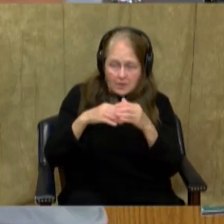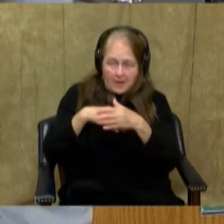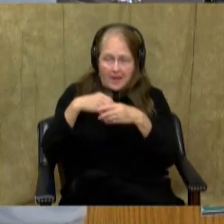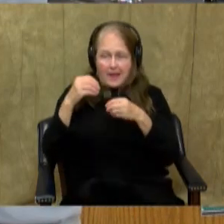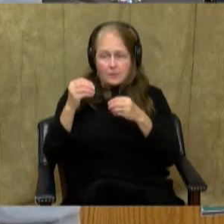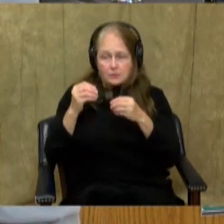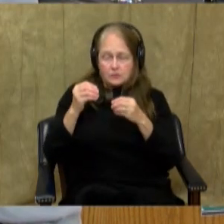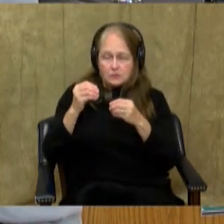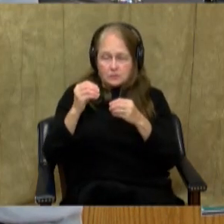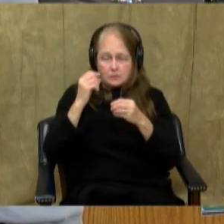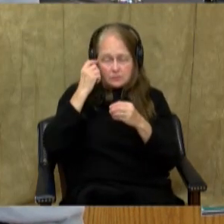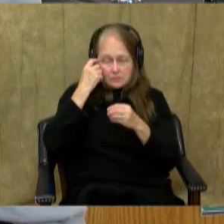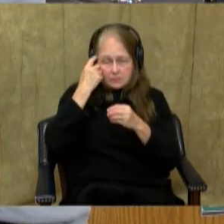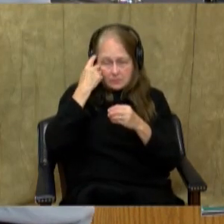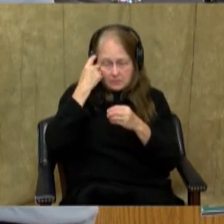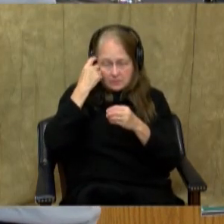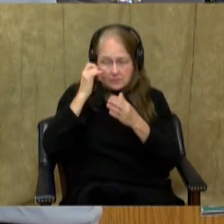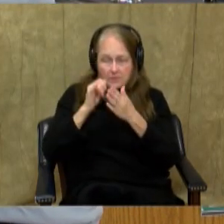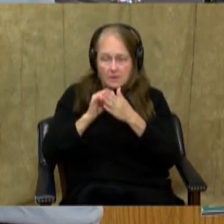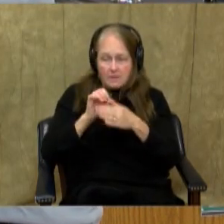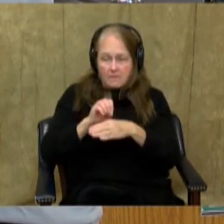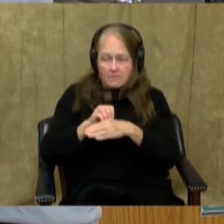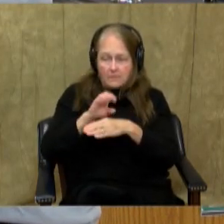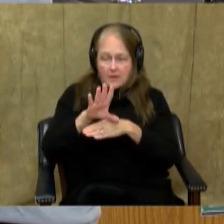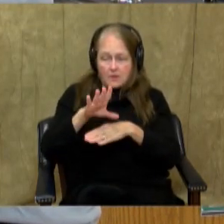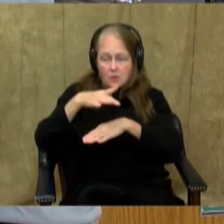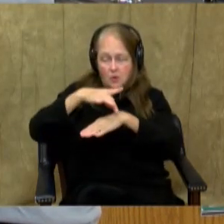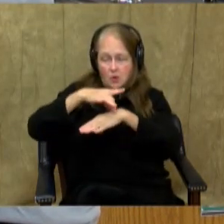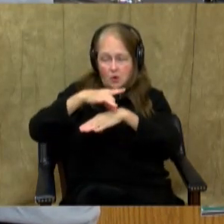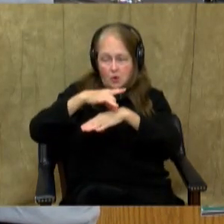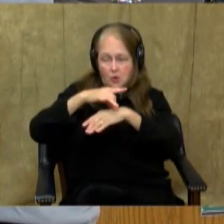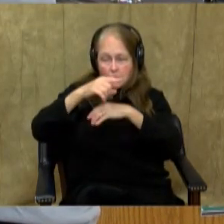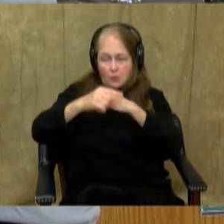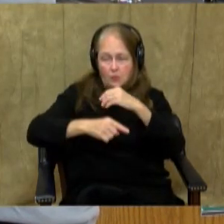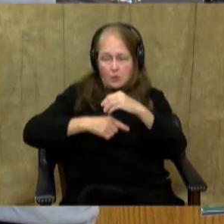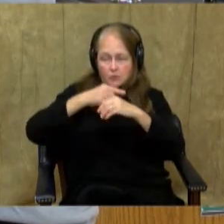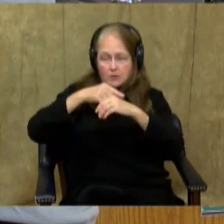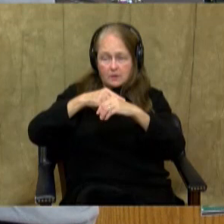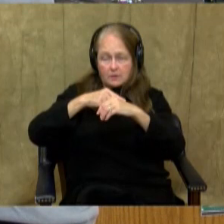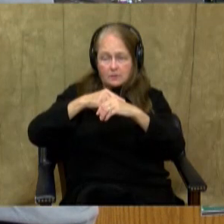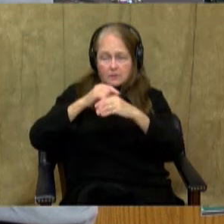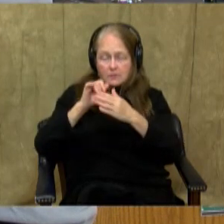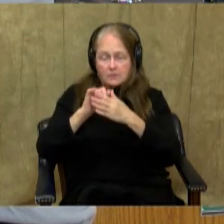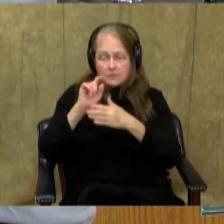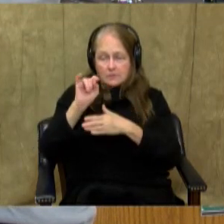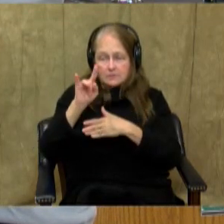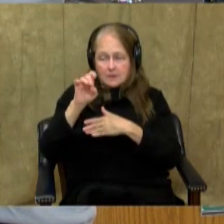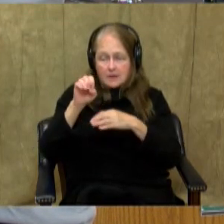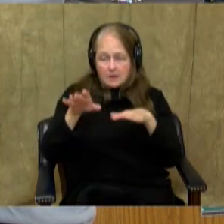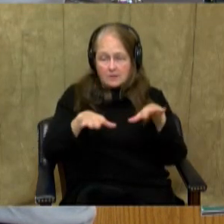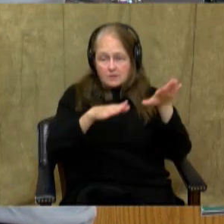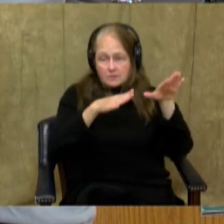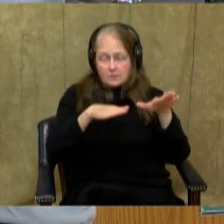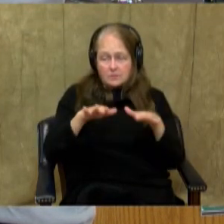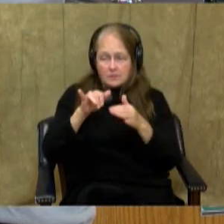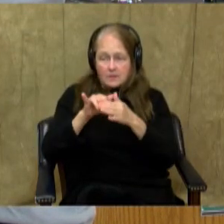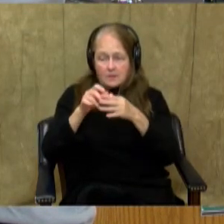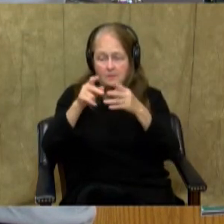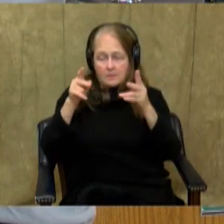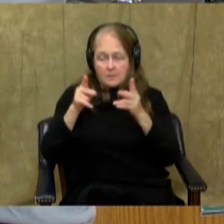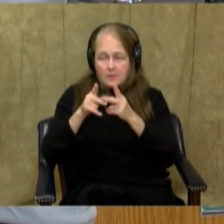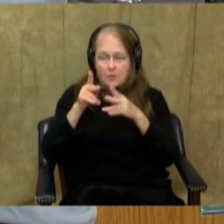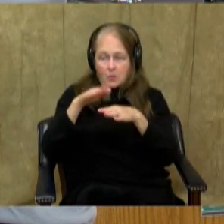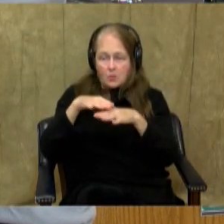out is just the effect of the Earth rotating. So as the tide's moving out, it's because that place on